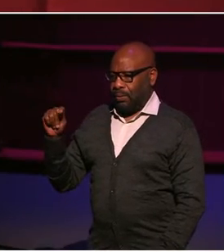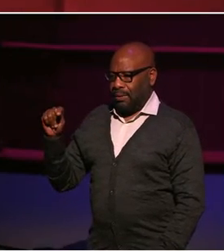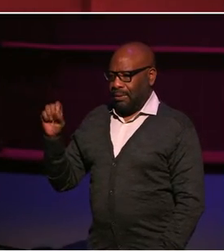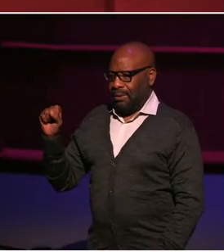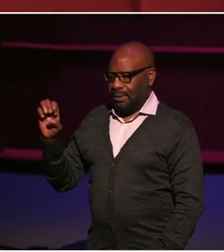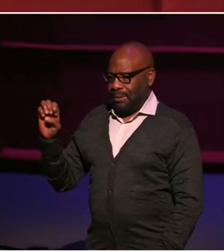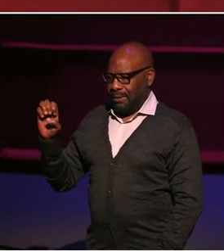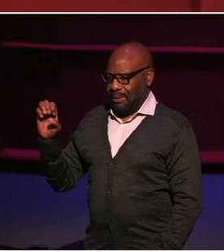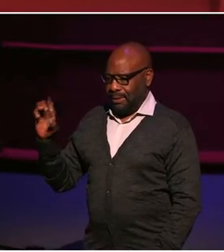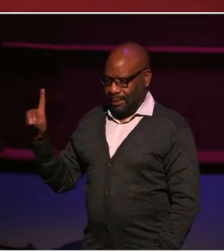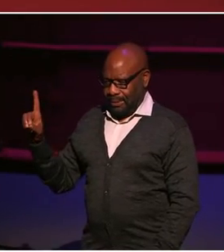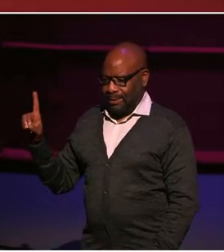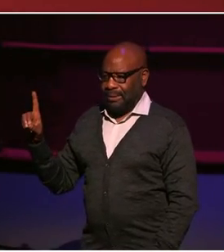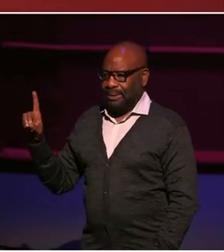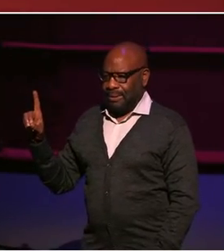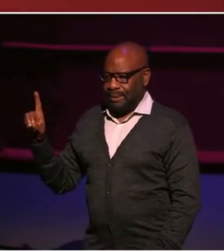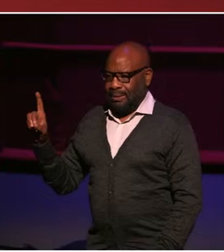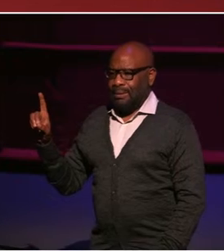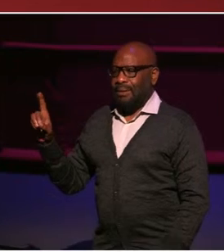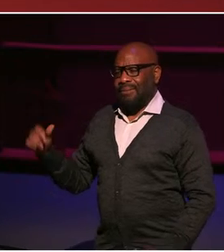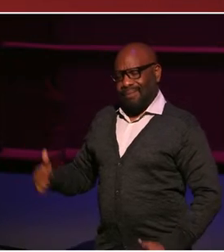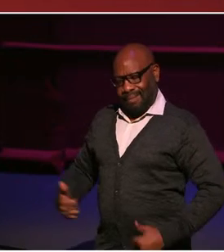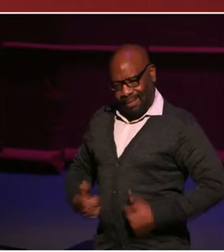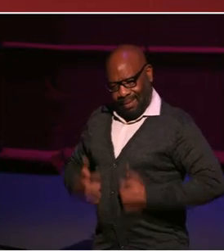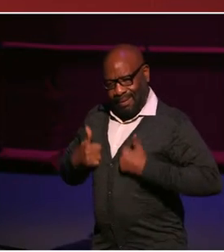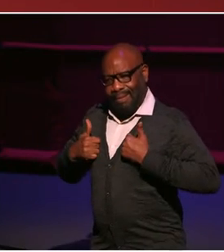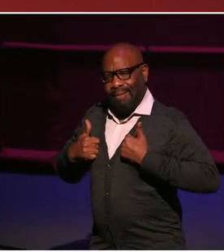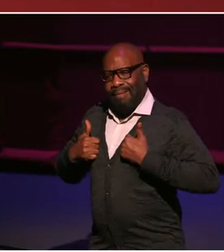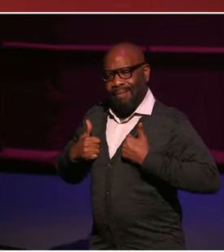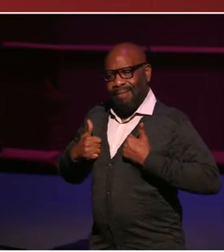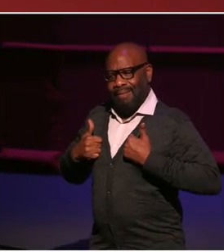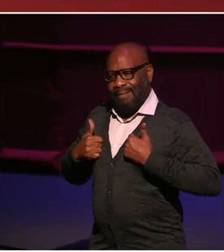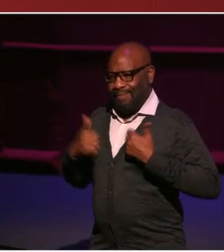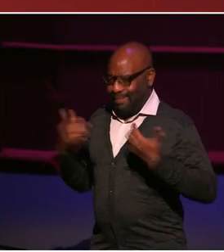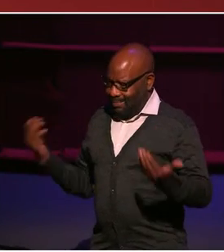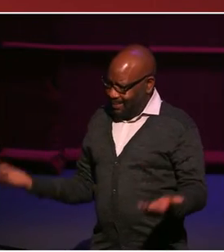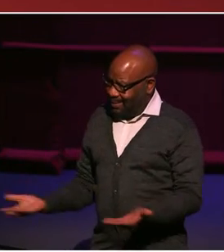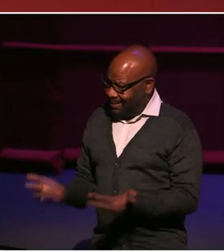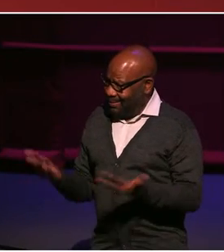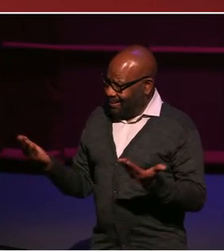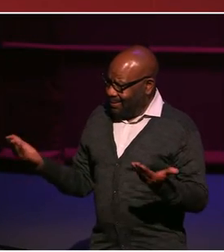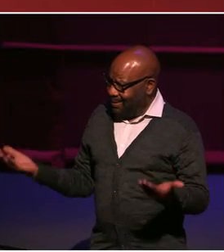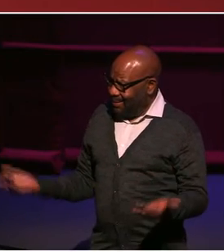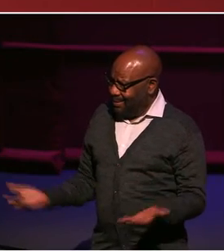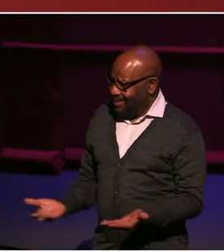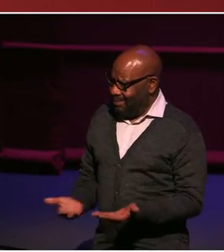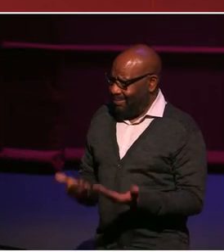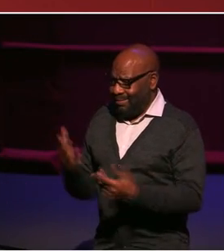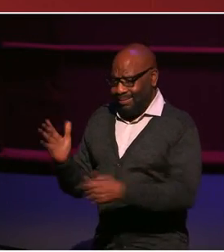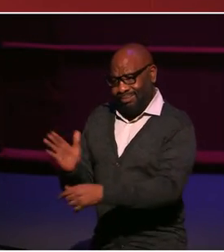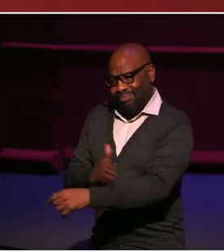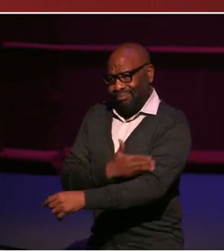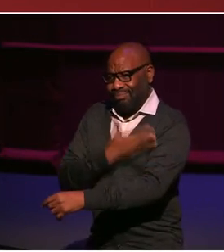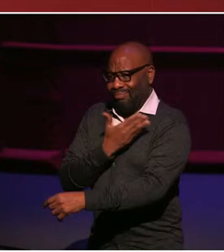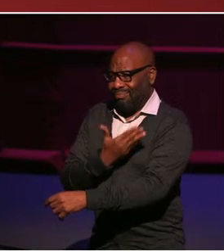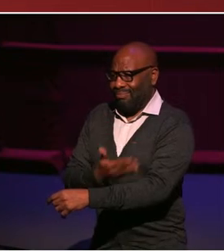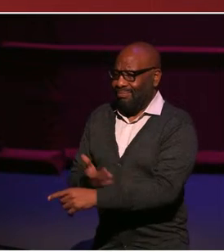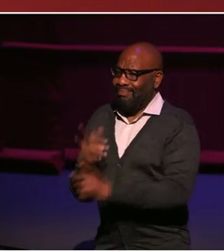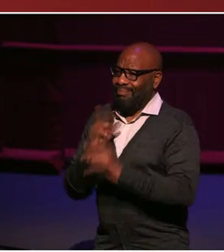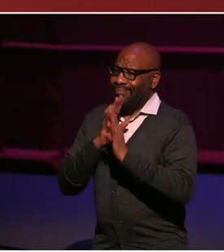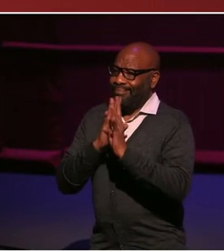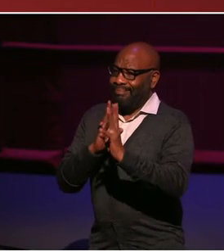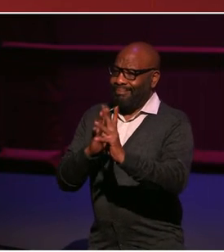roller, to shoot it utterly, to shoot it utterly, a sality, to shoot